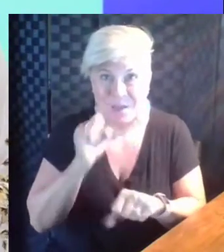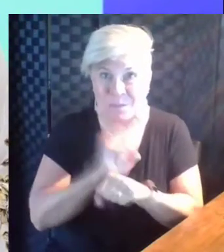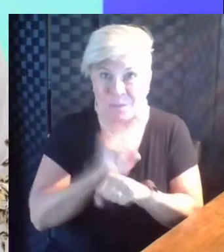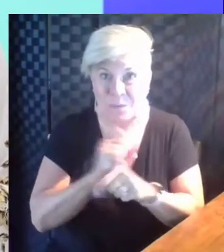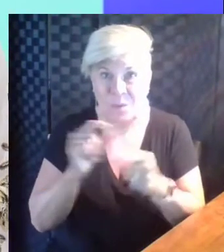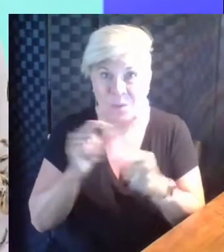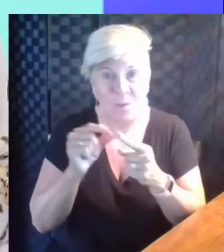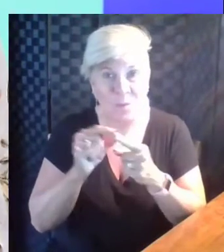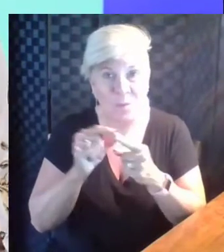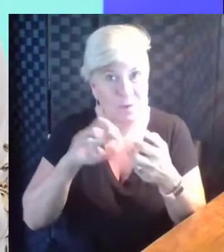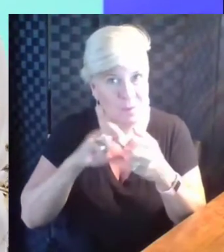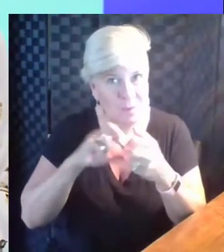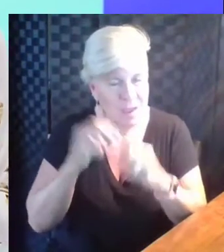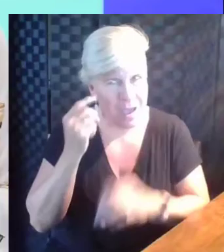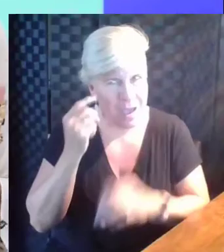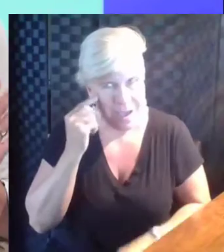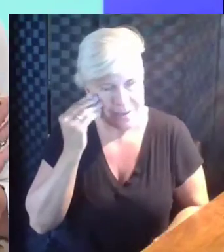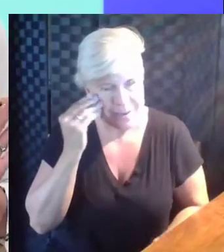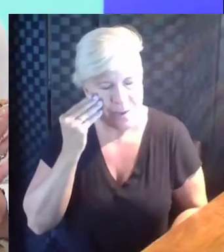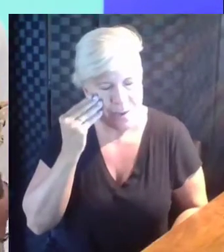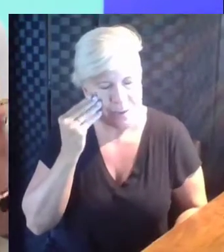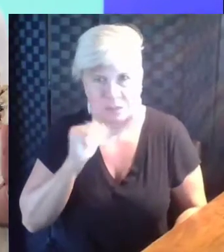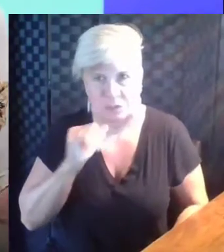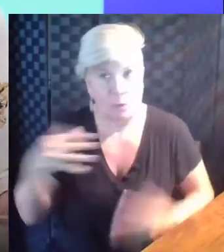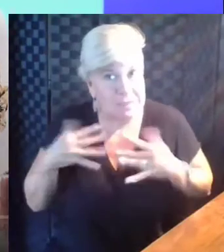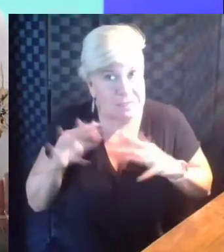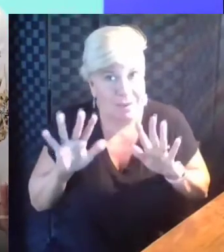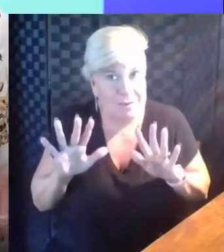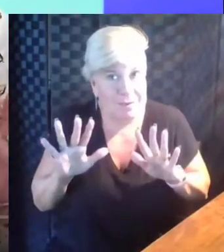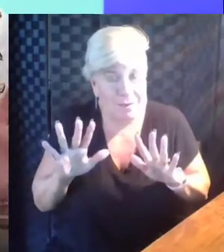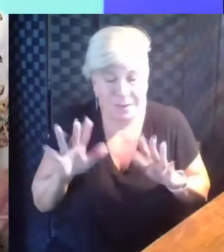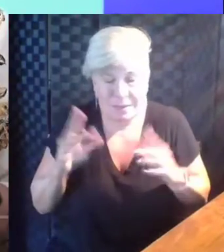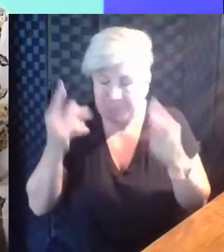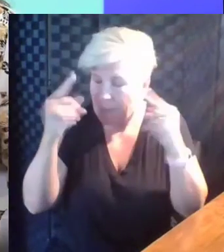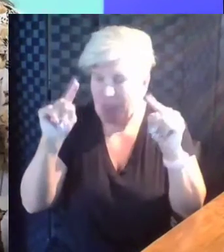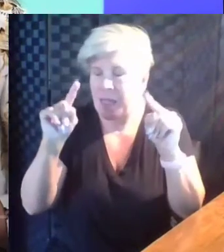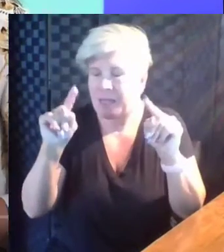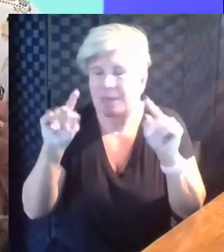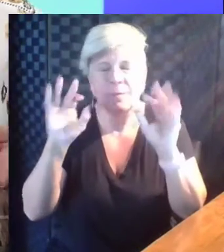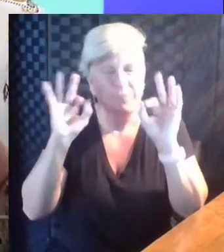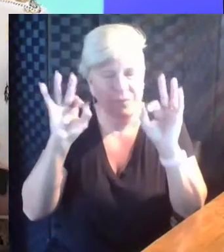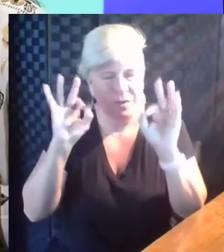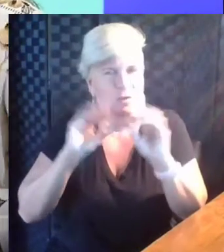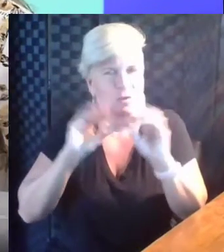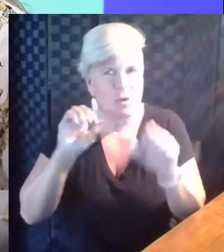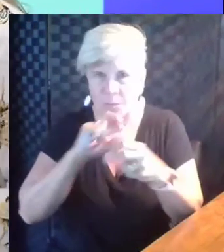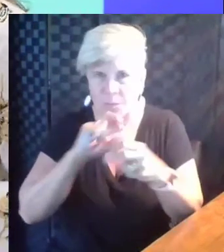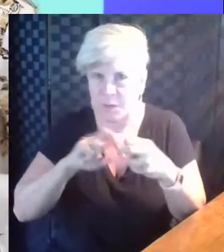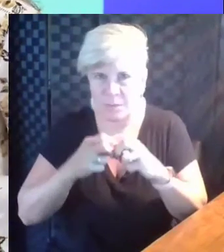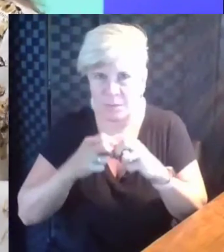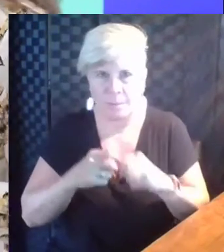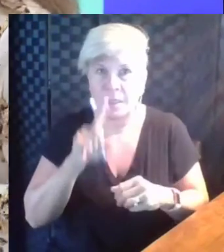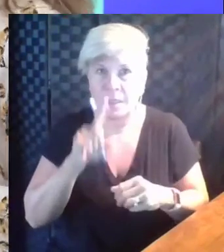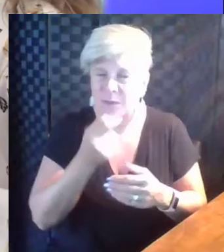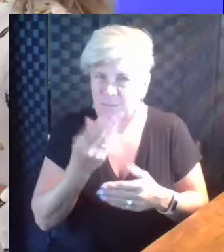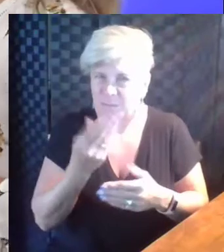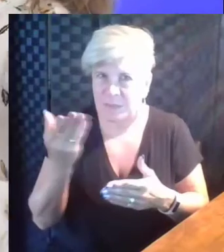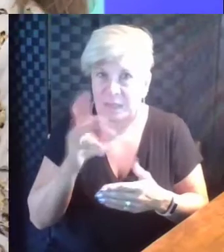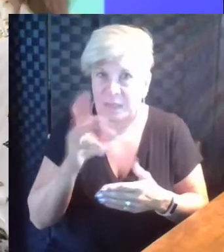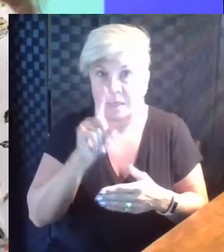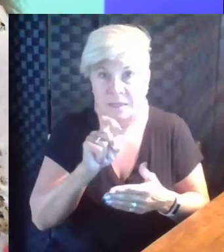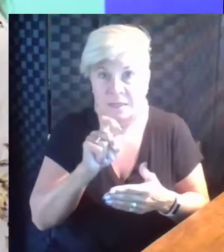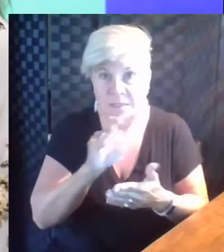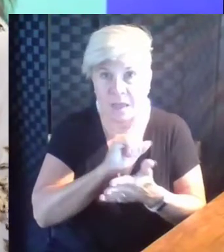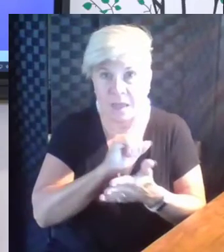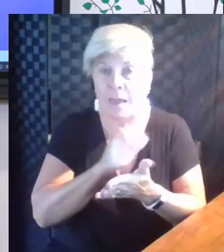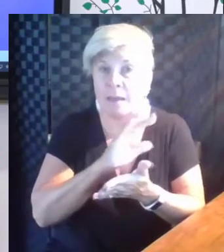with word problems. I know what you're thinking. Don't panic. We've got this. No problem. Today for our lesson, you're going to need a few things. You're going to need your